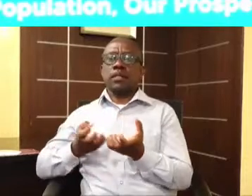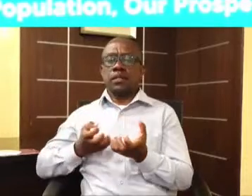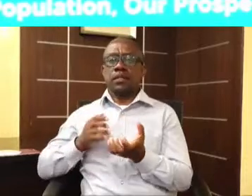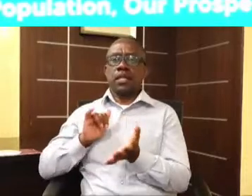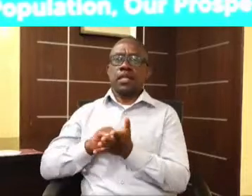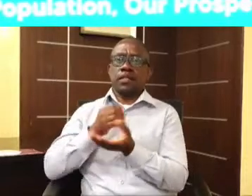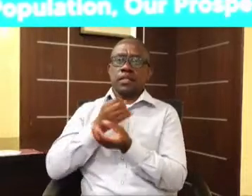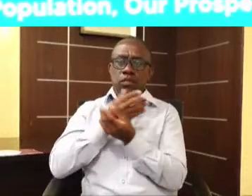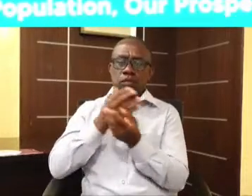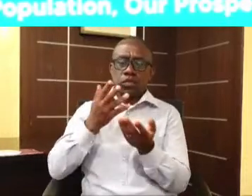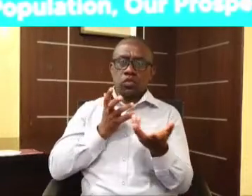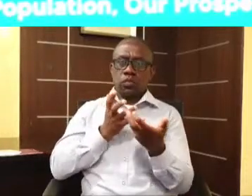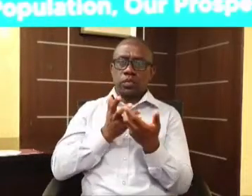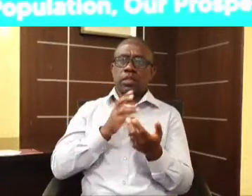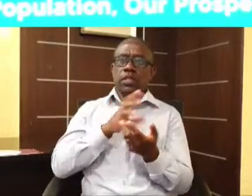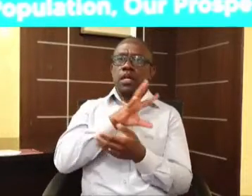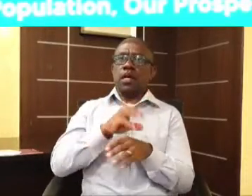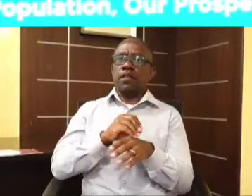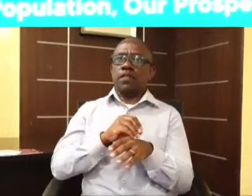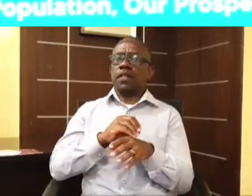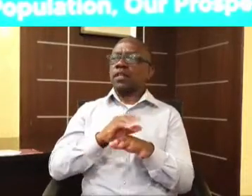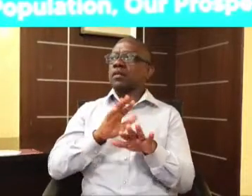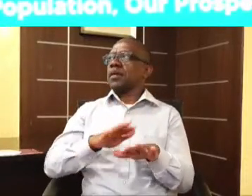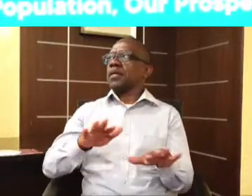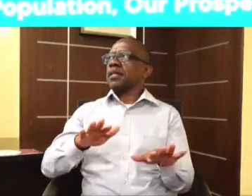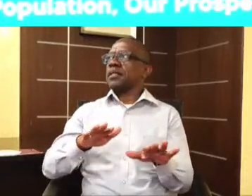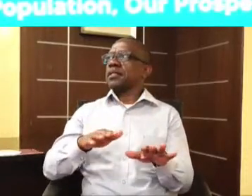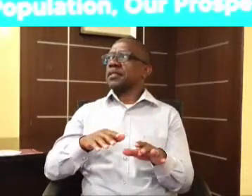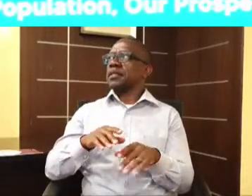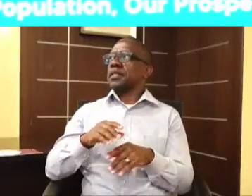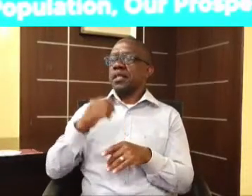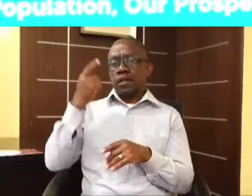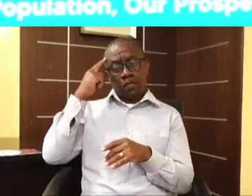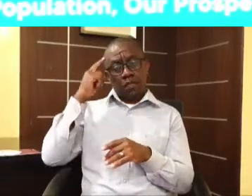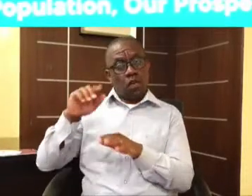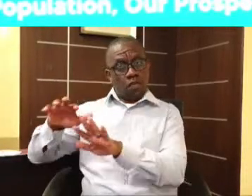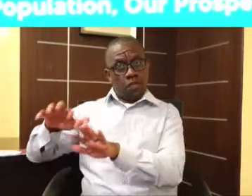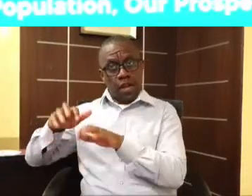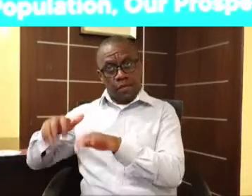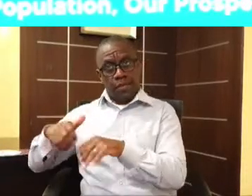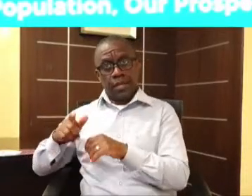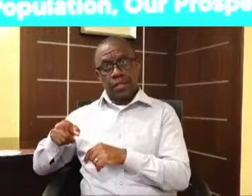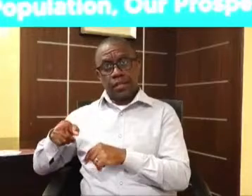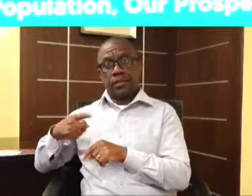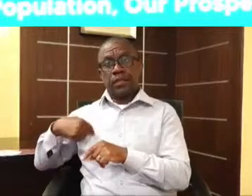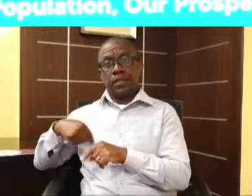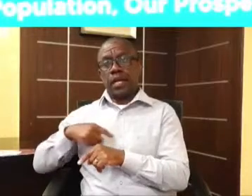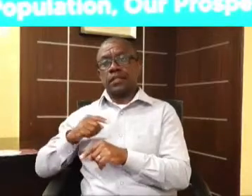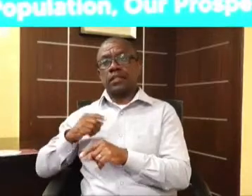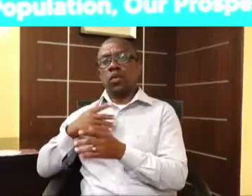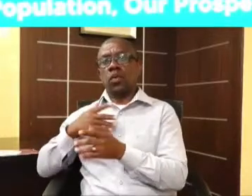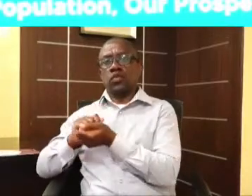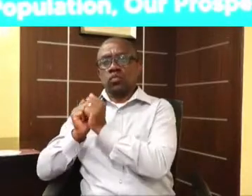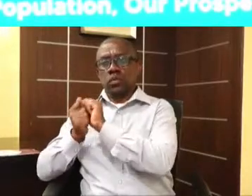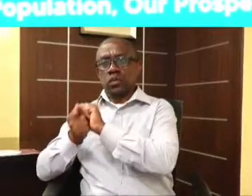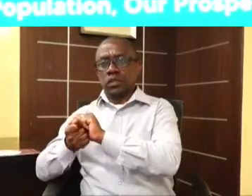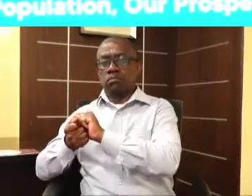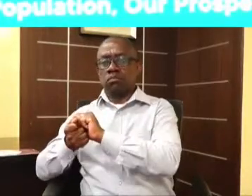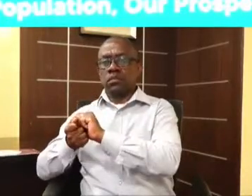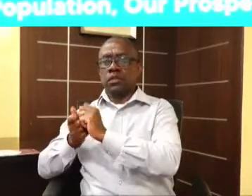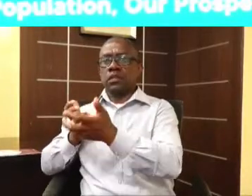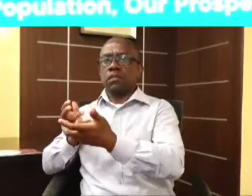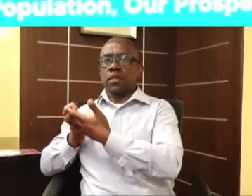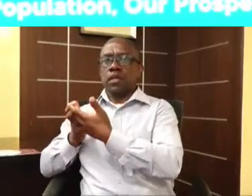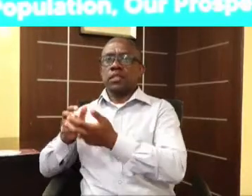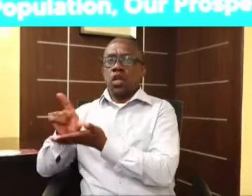the African market, and definitely such feedbacks exist to them. But for the agriculture ones, we are trying to customize it to